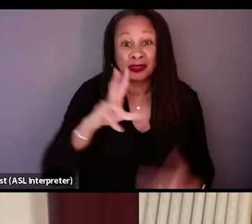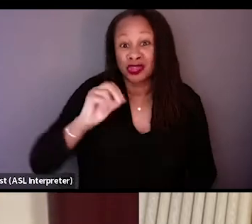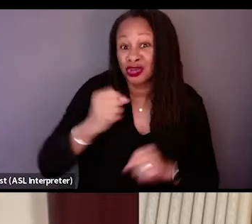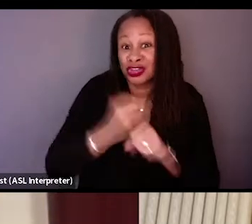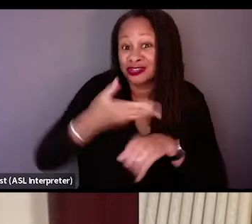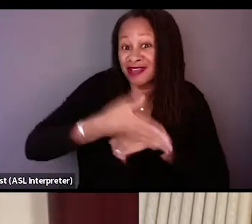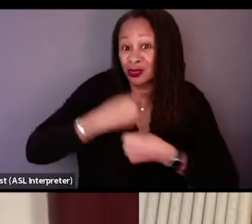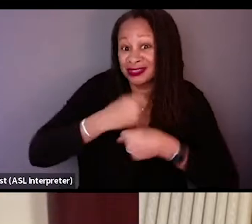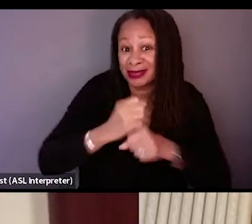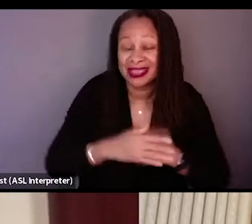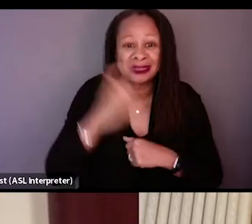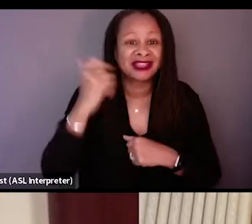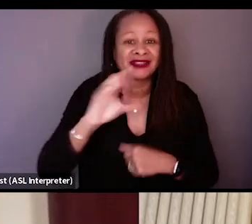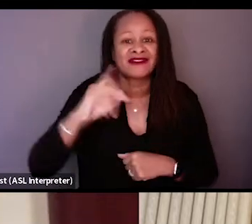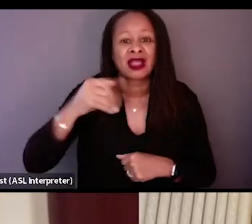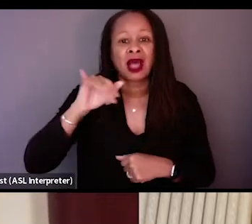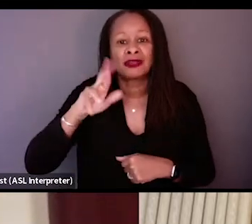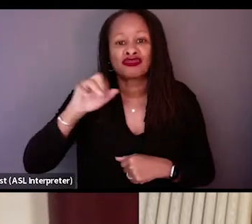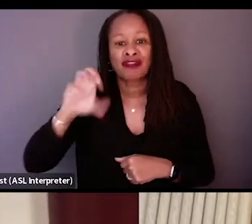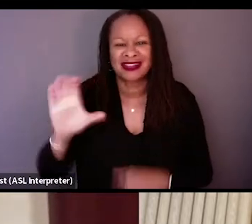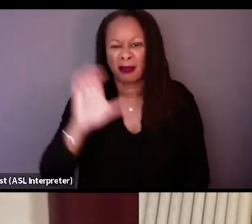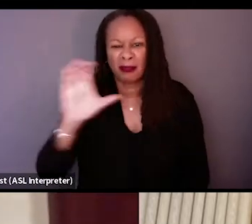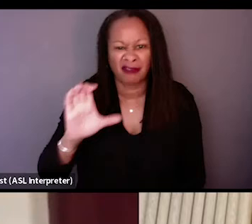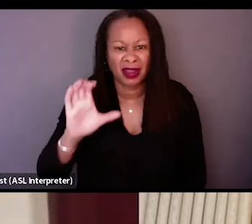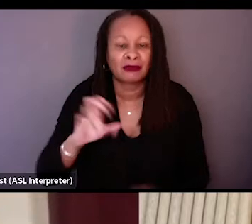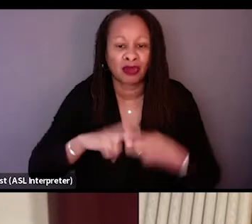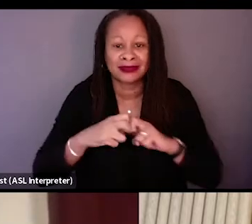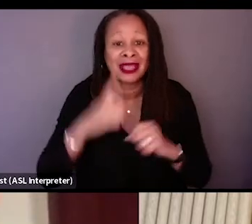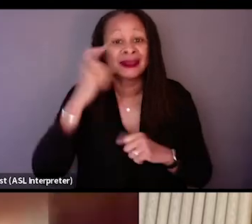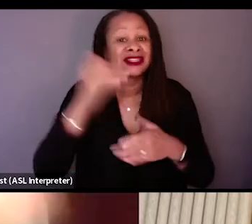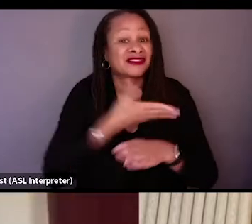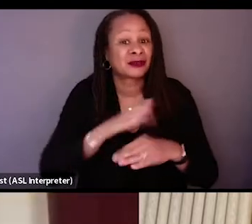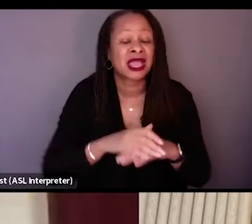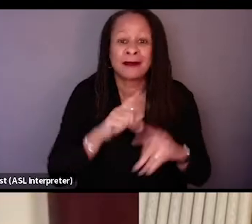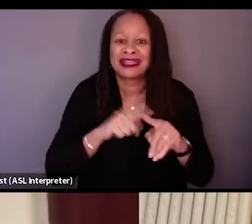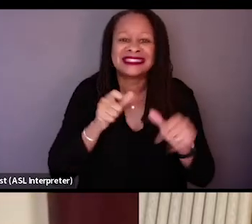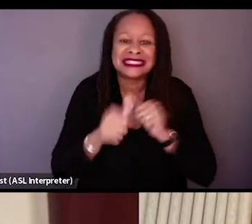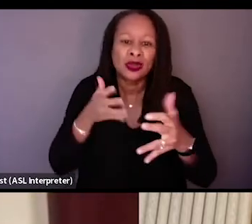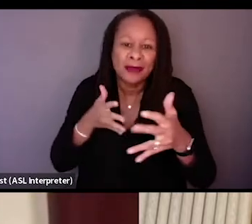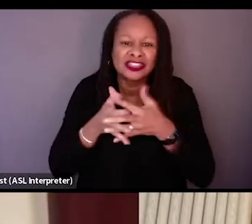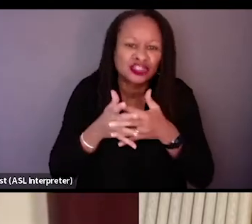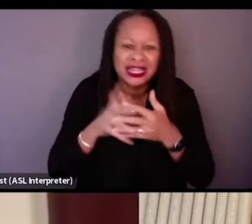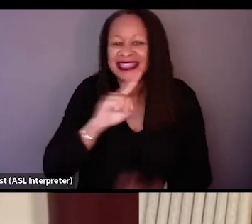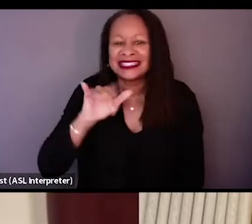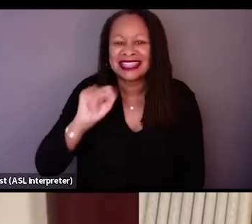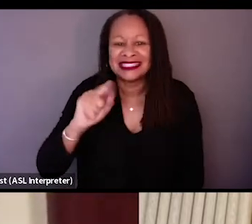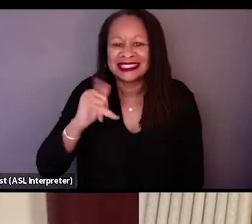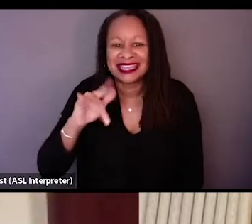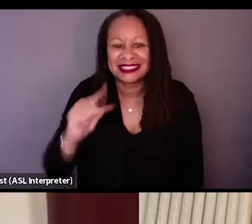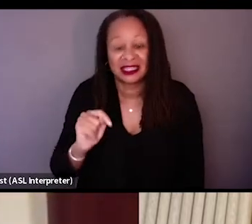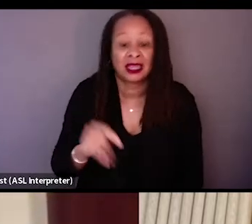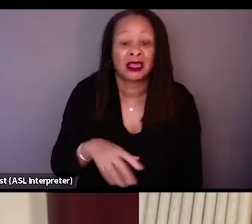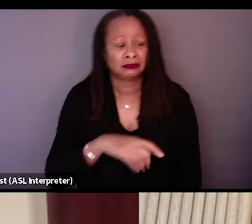made. Or something like that. Yet it's still penetrated the zeitgeist overall. Oh, sure. It's one of those